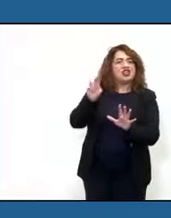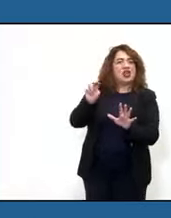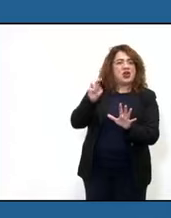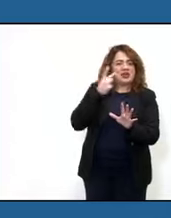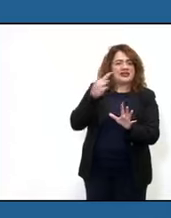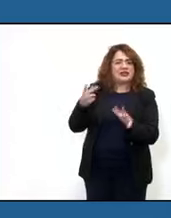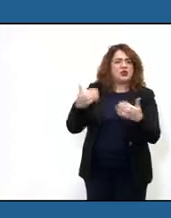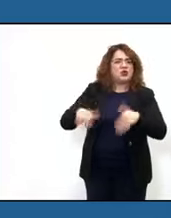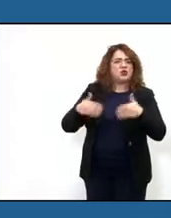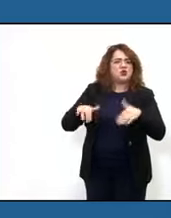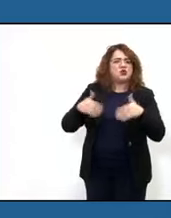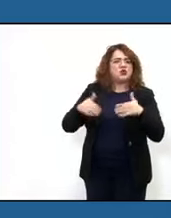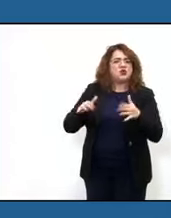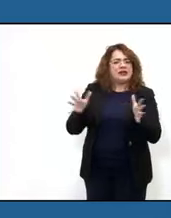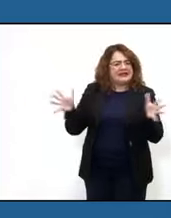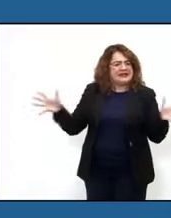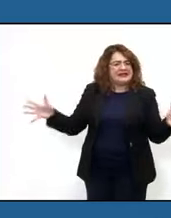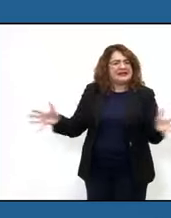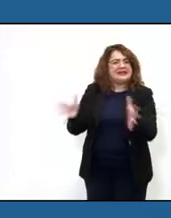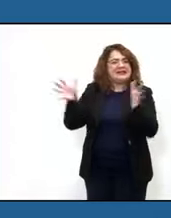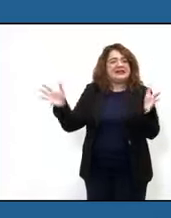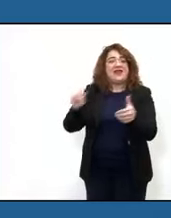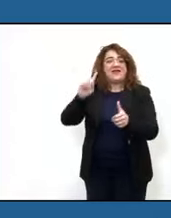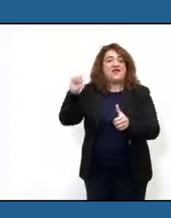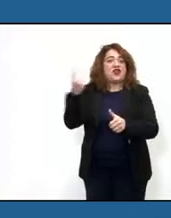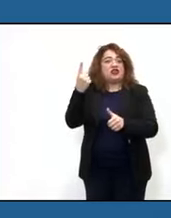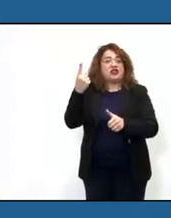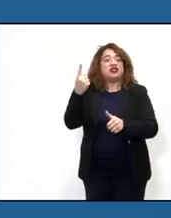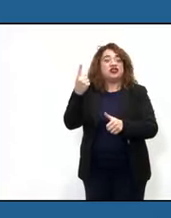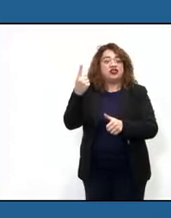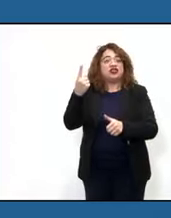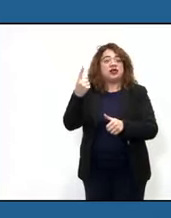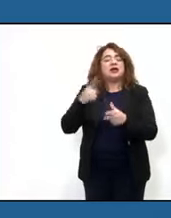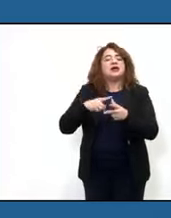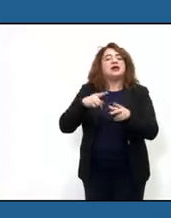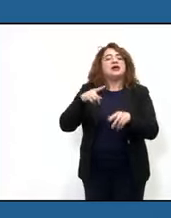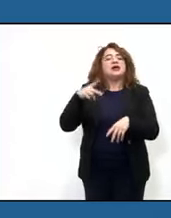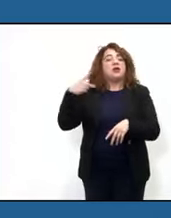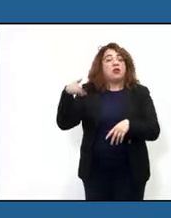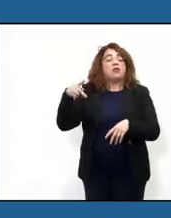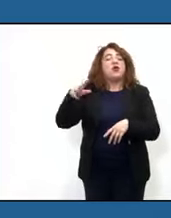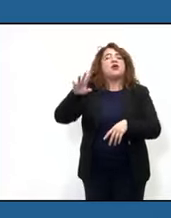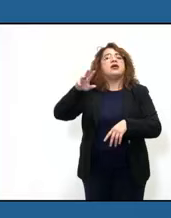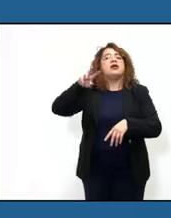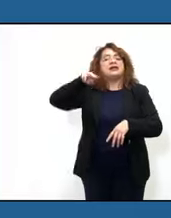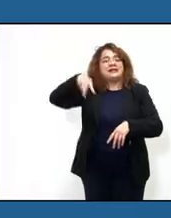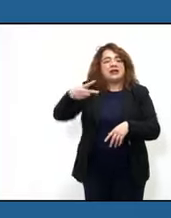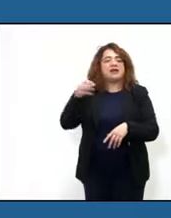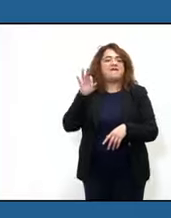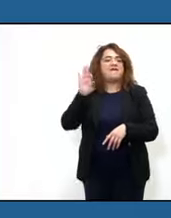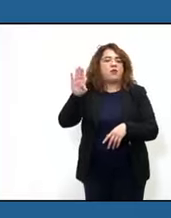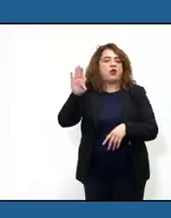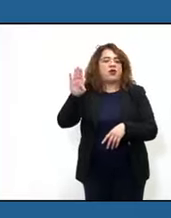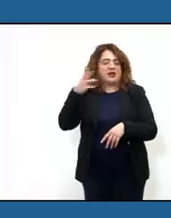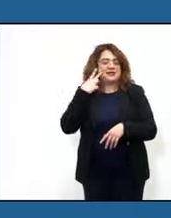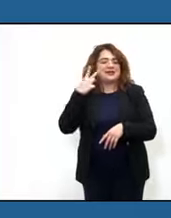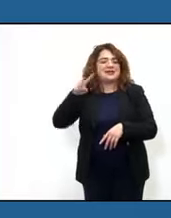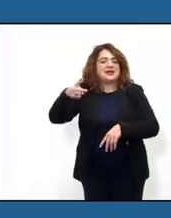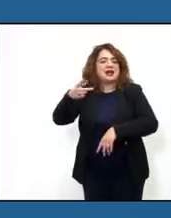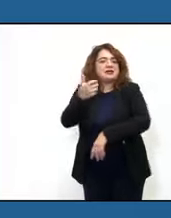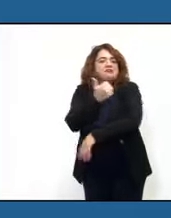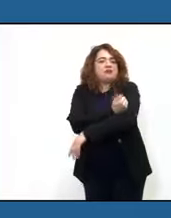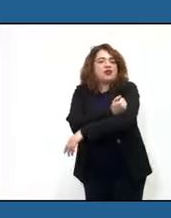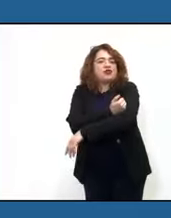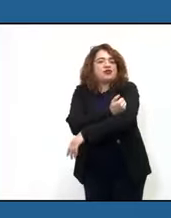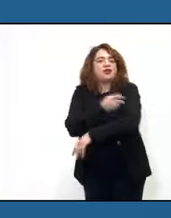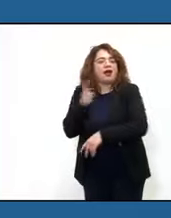pretty much in January to really get first doses out. And then we sort of started to say, you know, in February, it's second dose February, because at that time, the vaccine